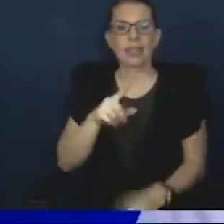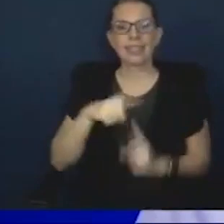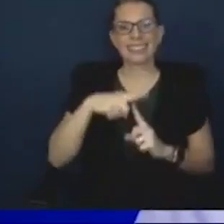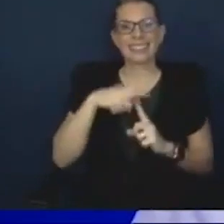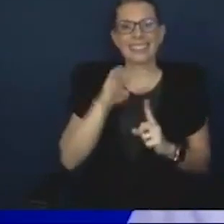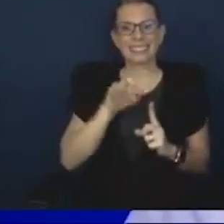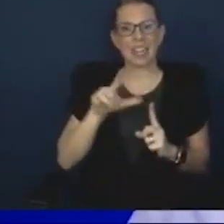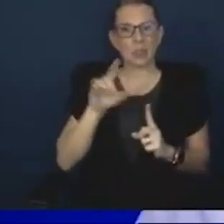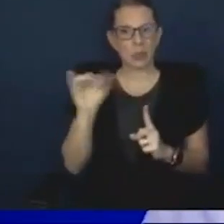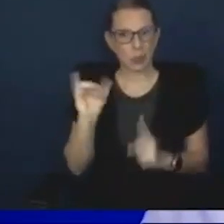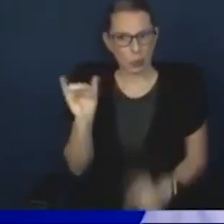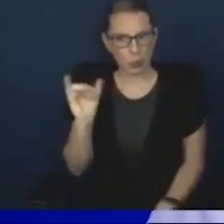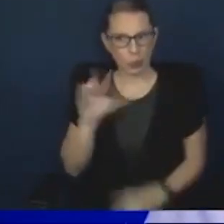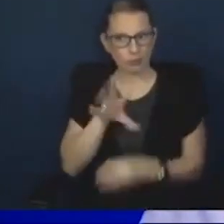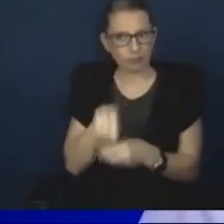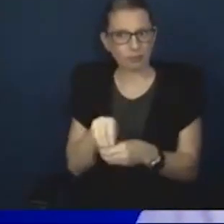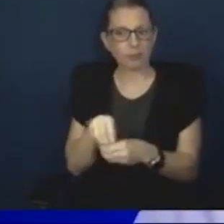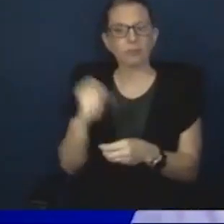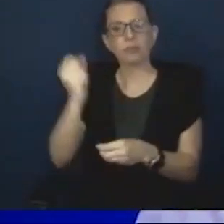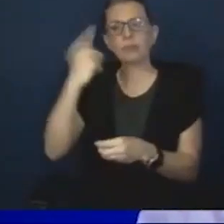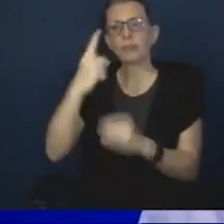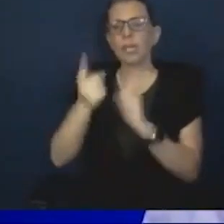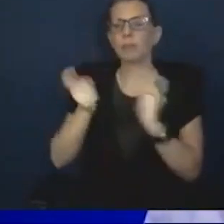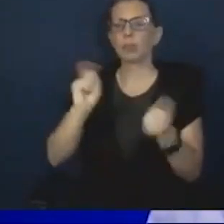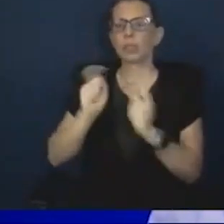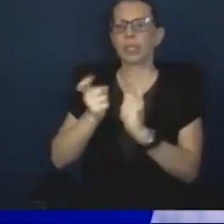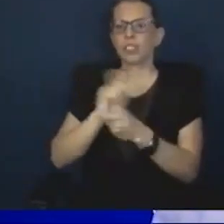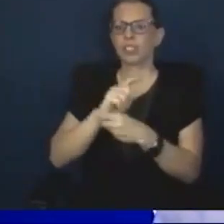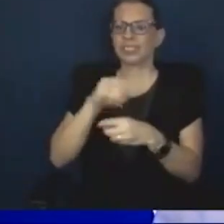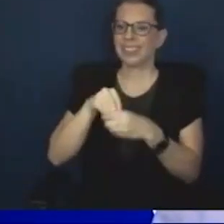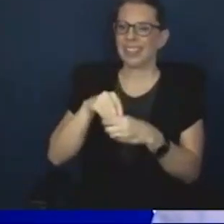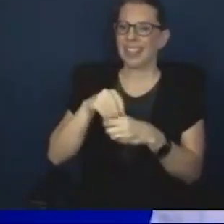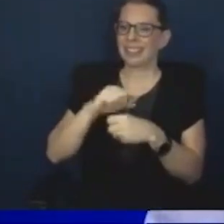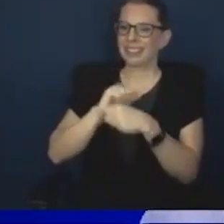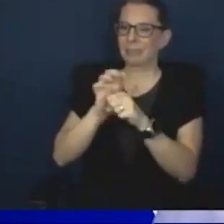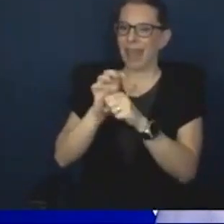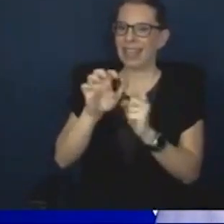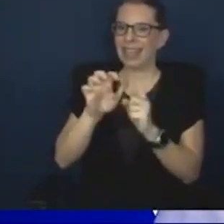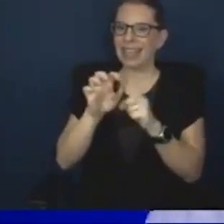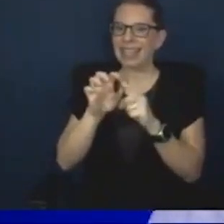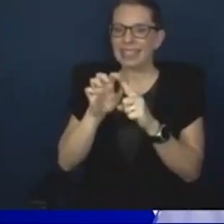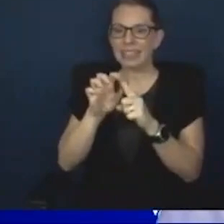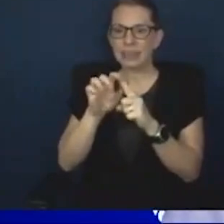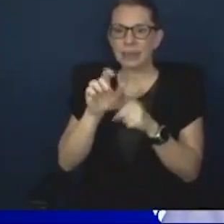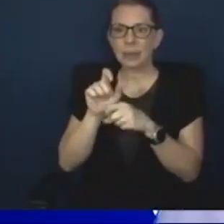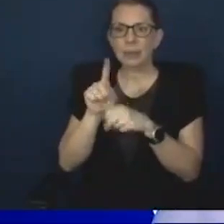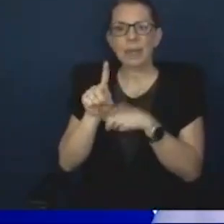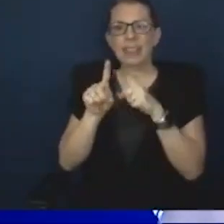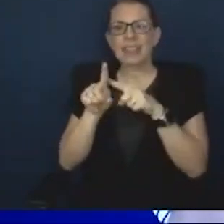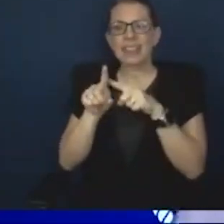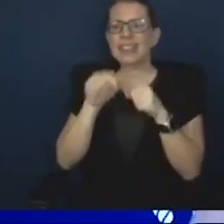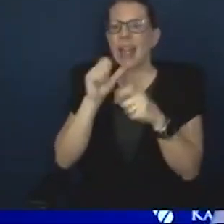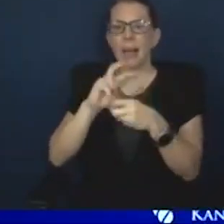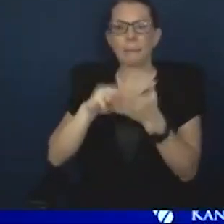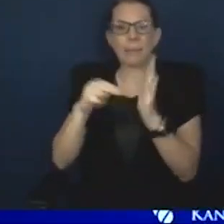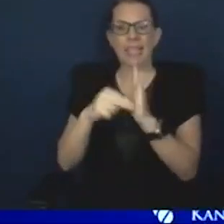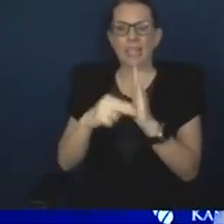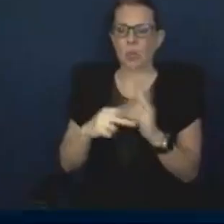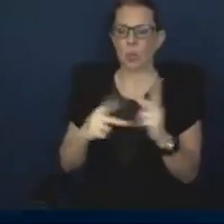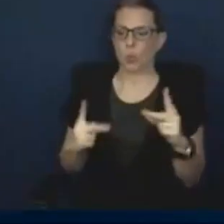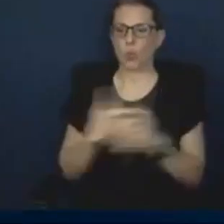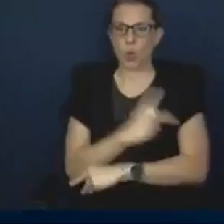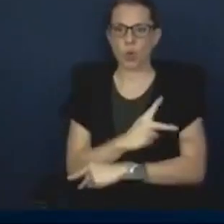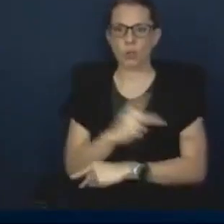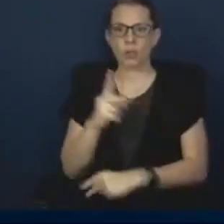to understand that mutations in that spike protein don't necessarily mean that it is a worse variant. Now, I